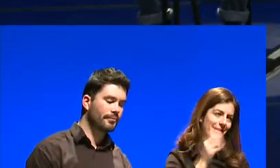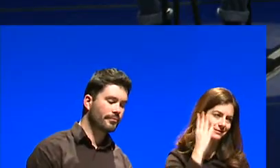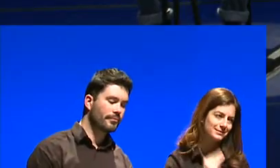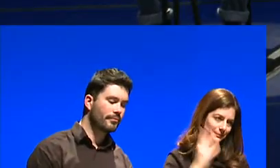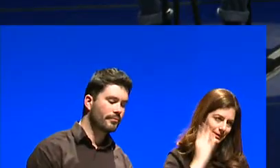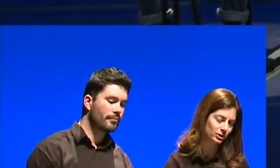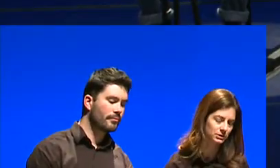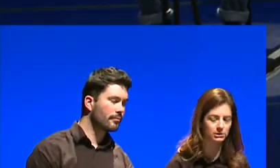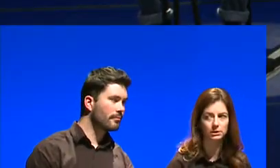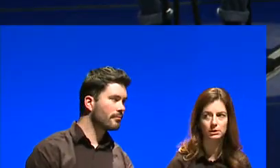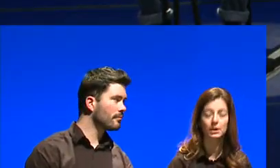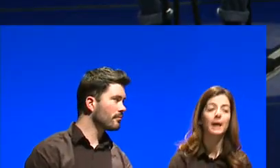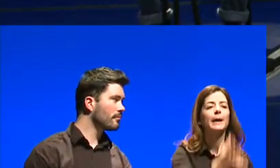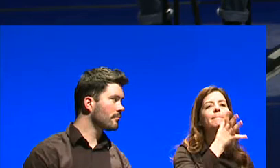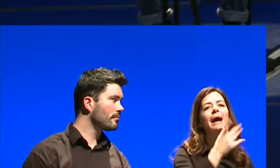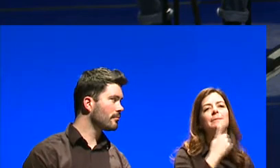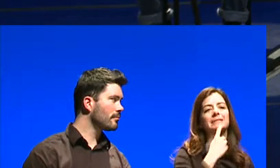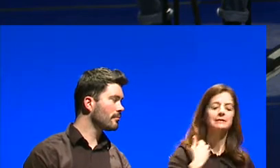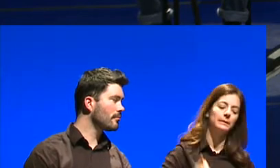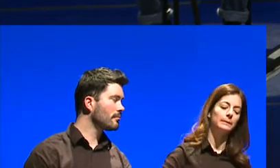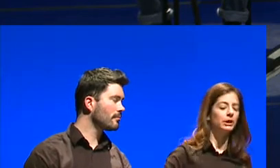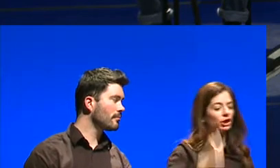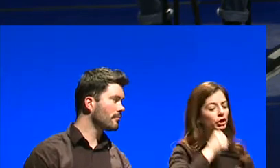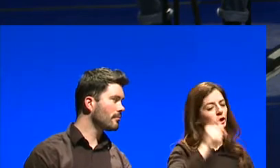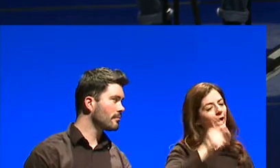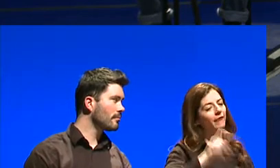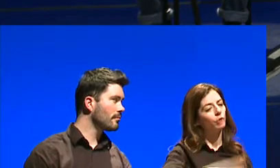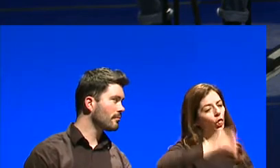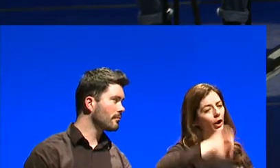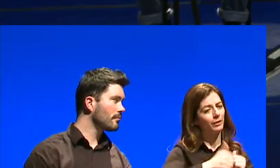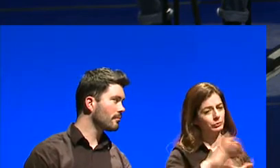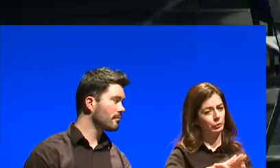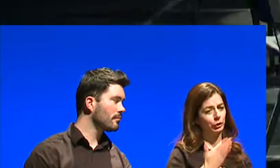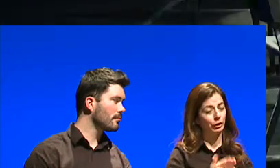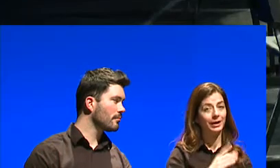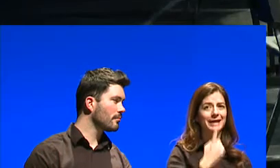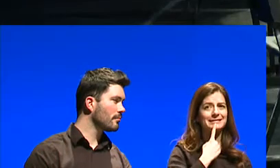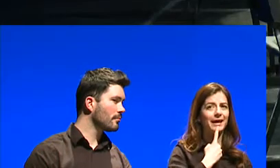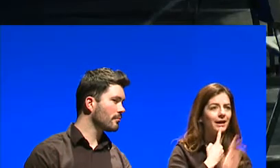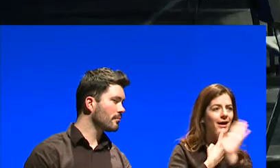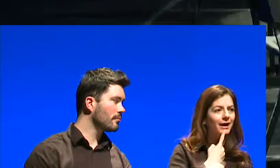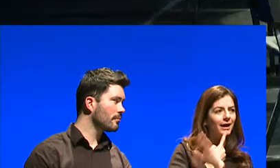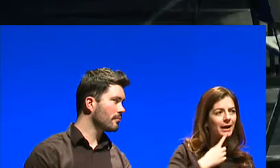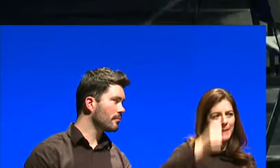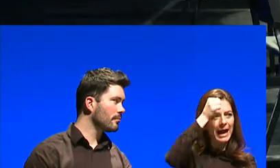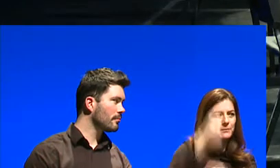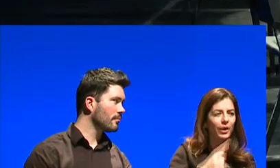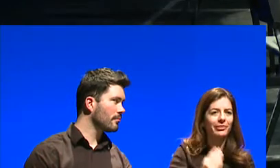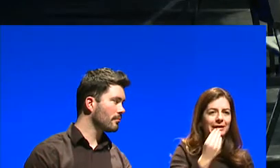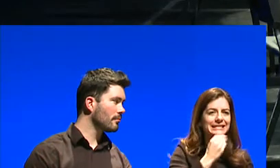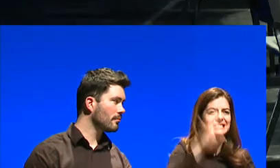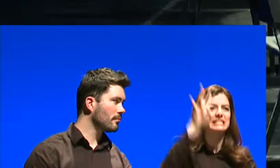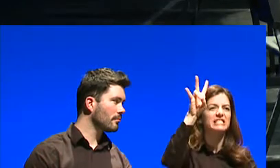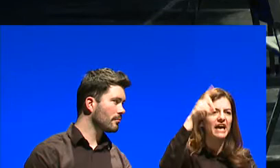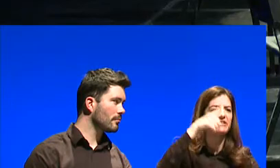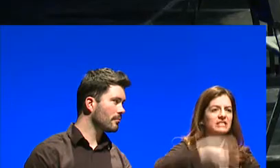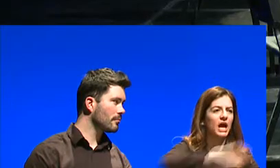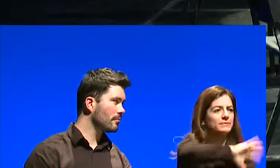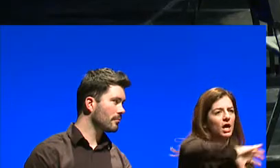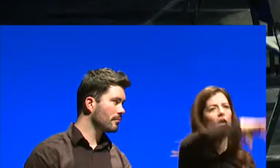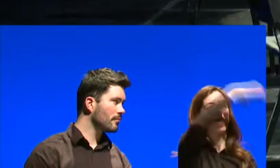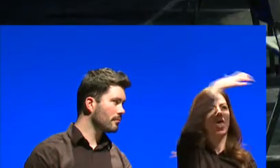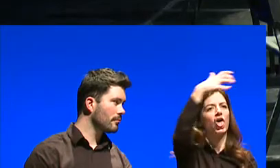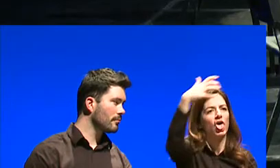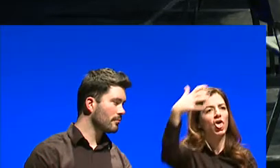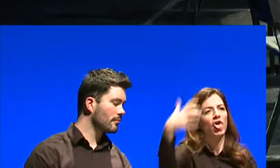mom insists that as a daughter, I need to learn how to cook. I say, Baya eats 7 times more than I do.